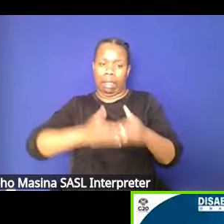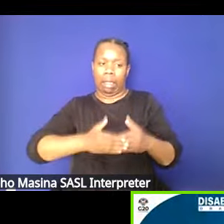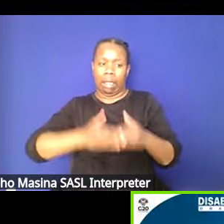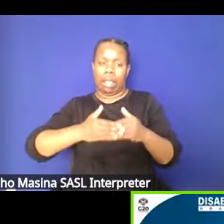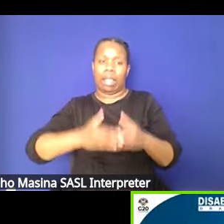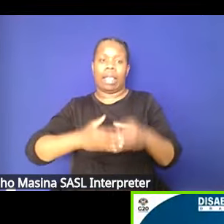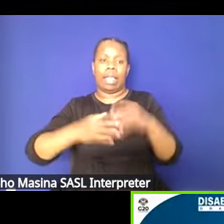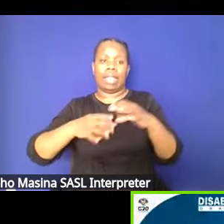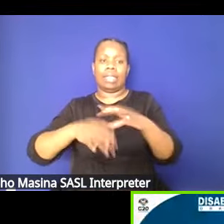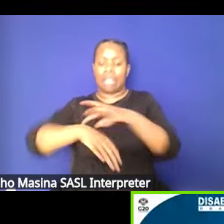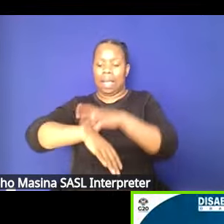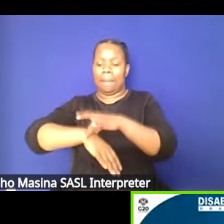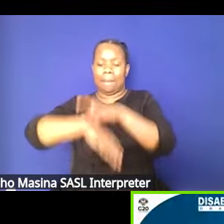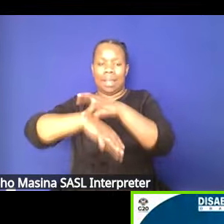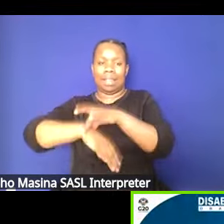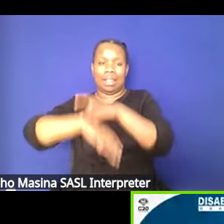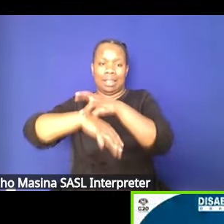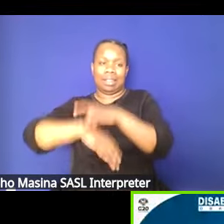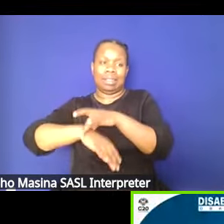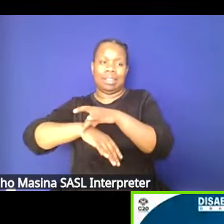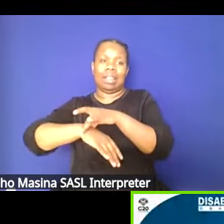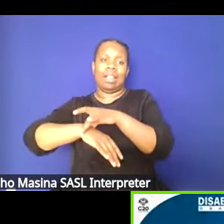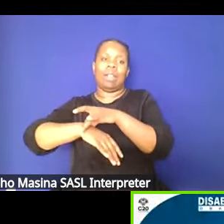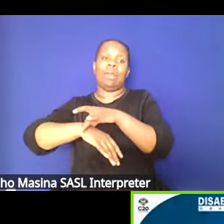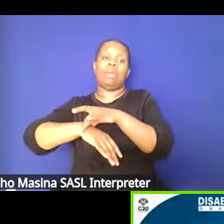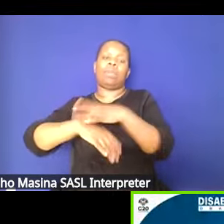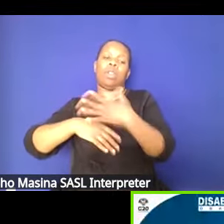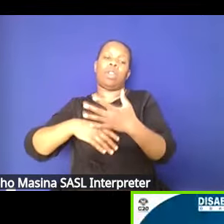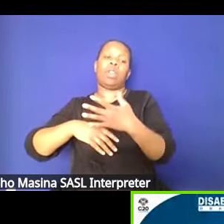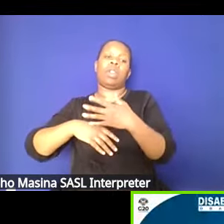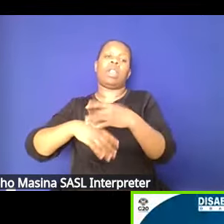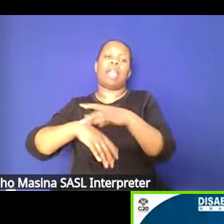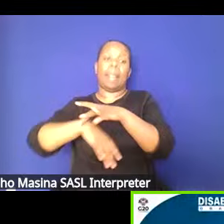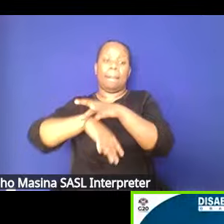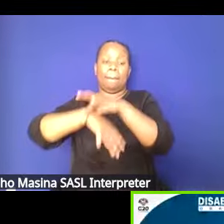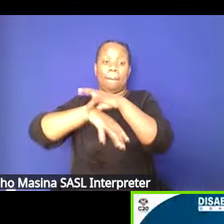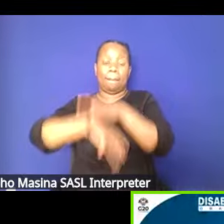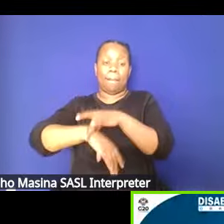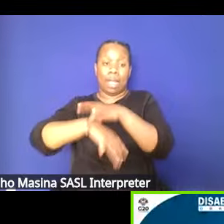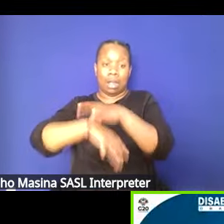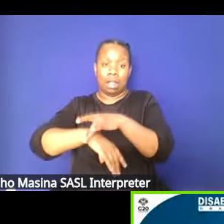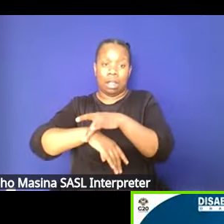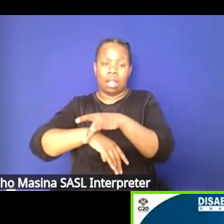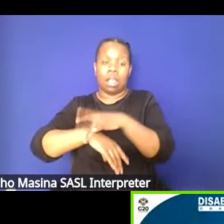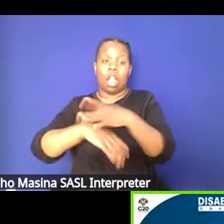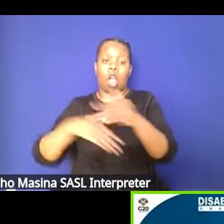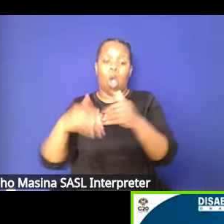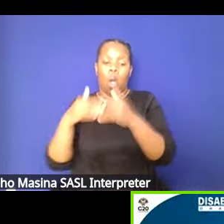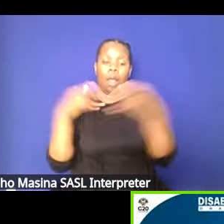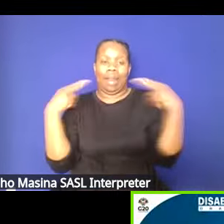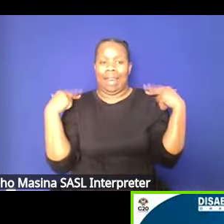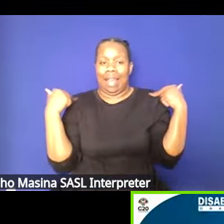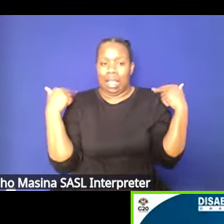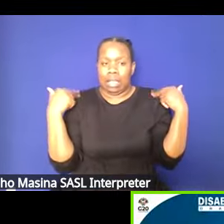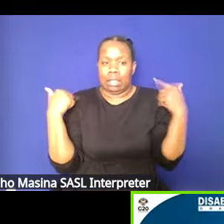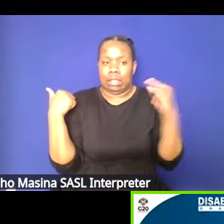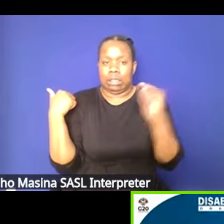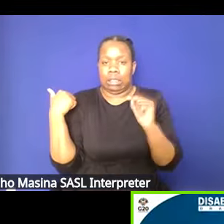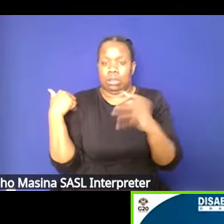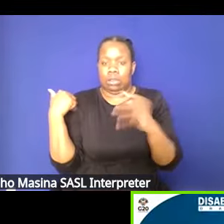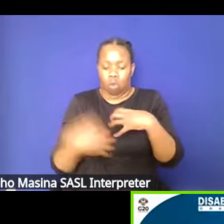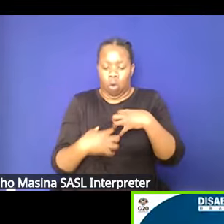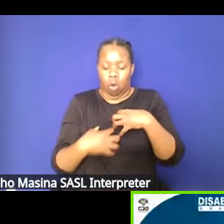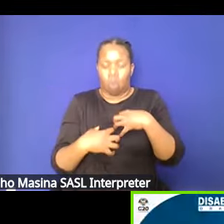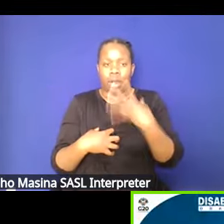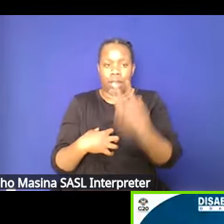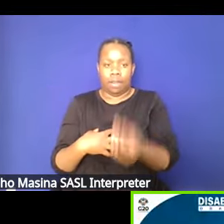medical special, let me rather put it this way, is a nursing specialty on its own.